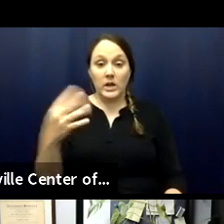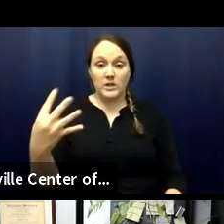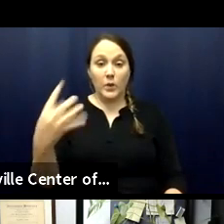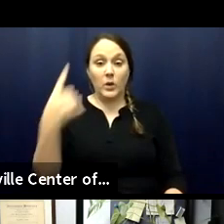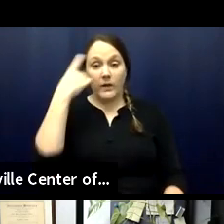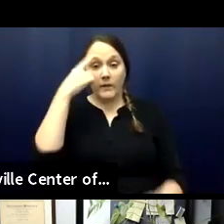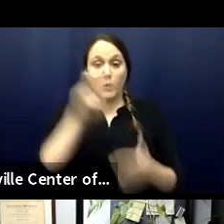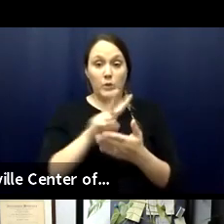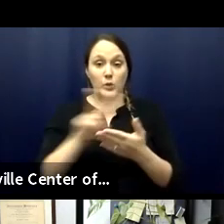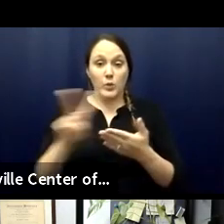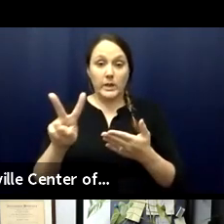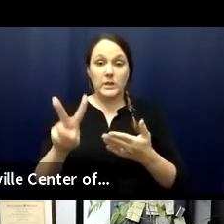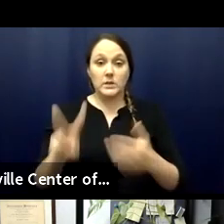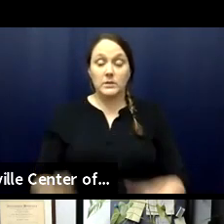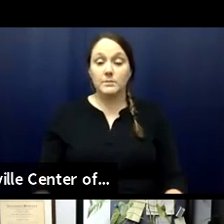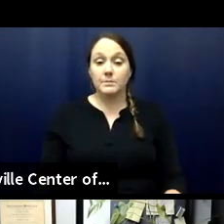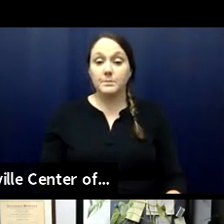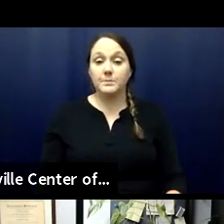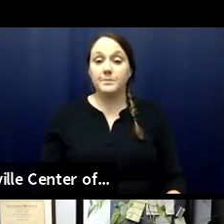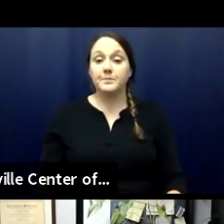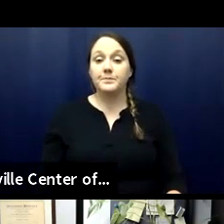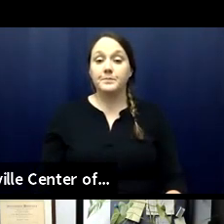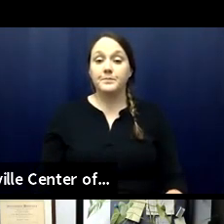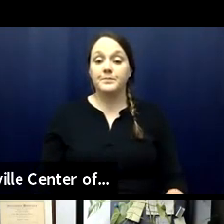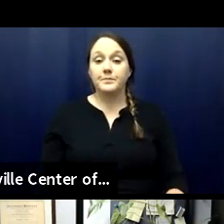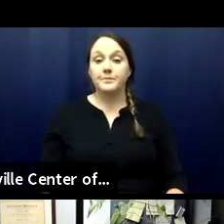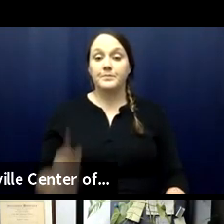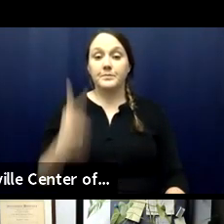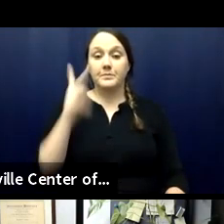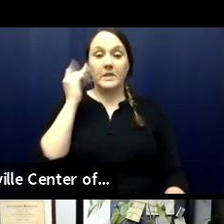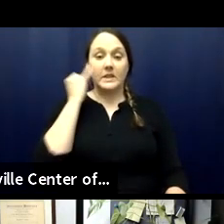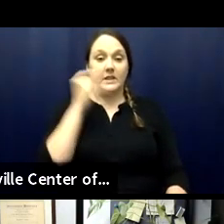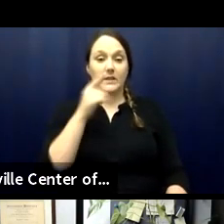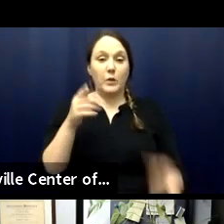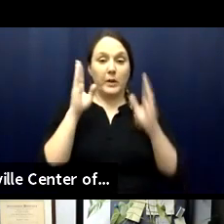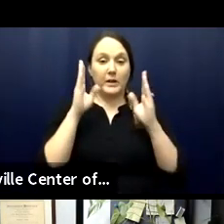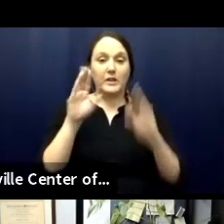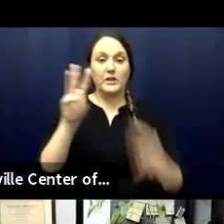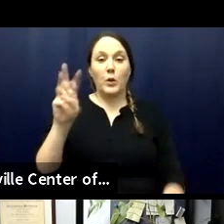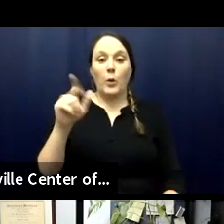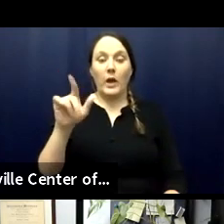a 2-week period? See if y'all are paying attention. Ms. Wagner?